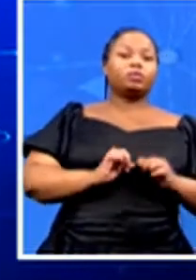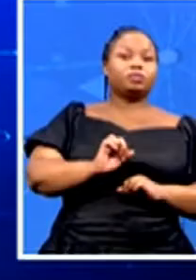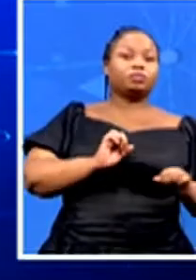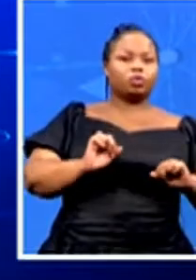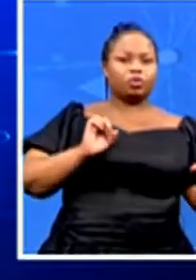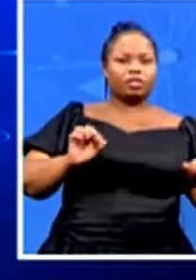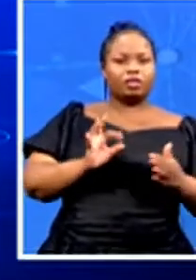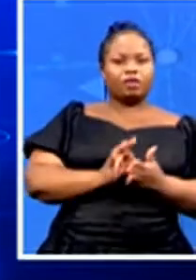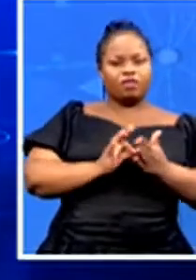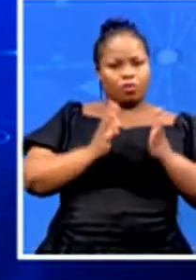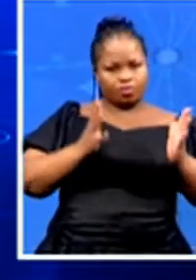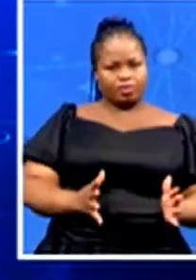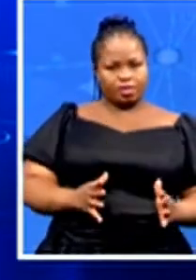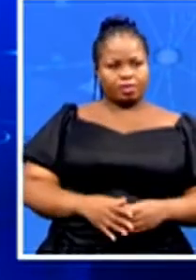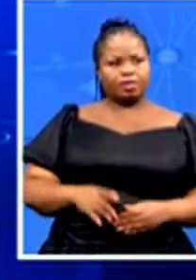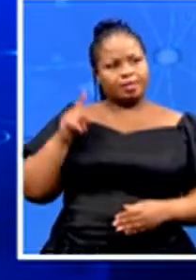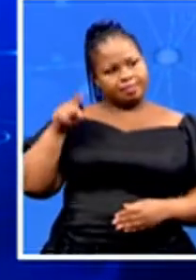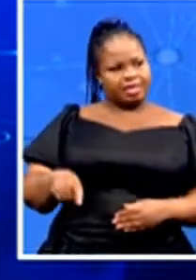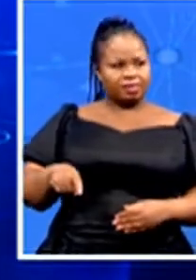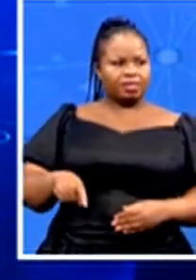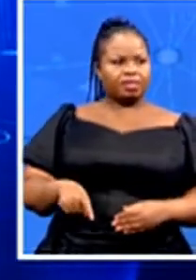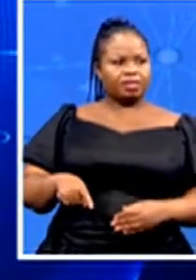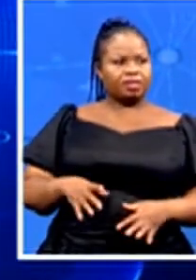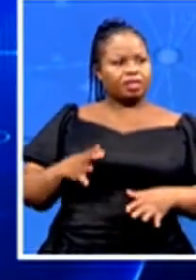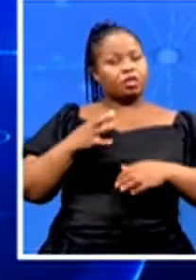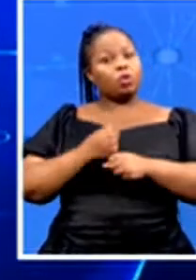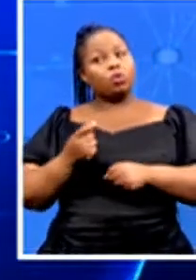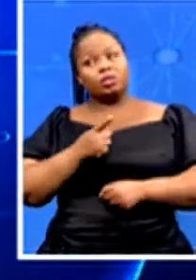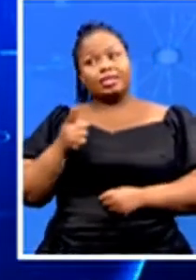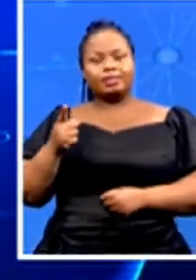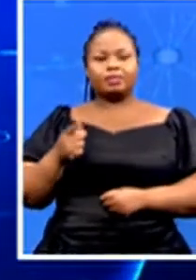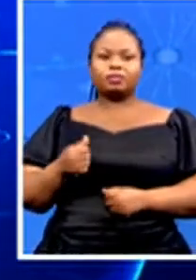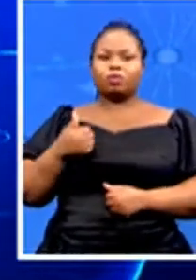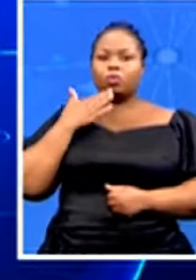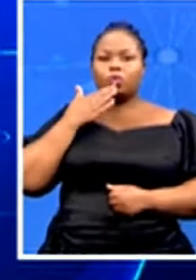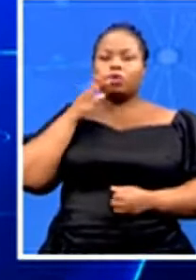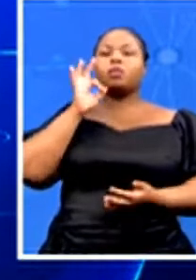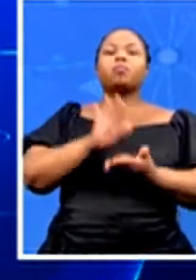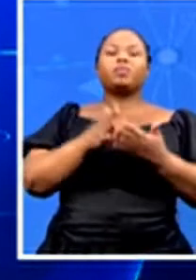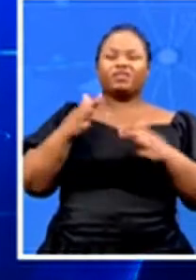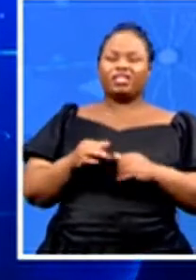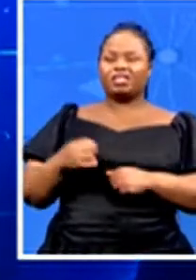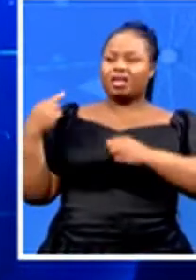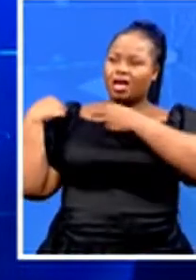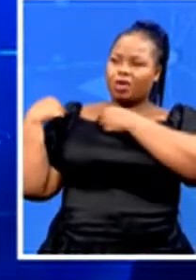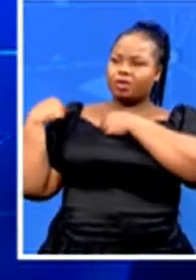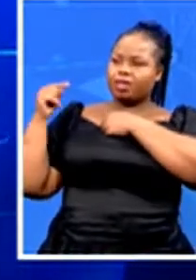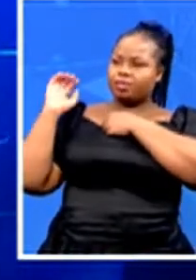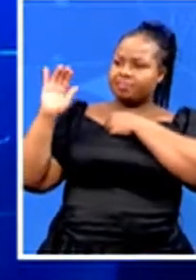be able to hold those that have made promises accountable. So there is a space